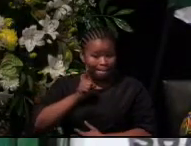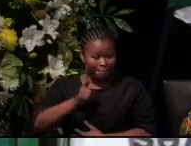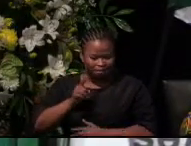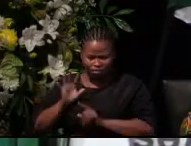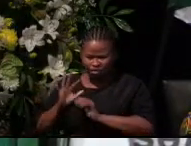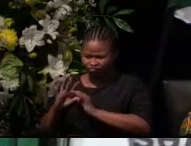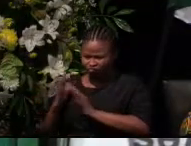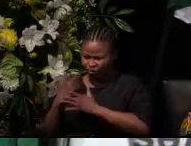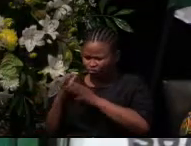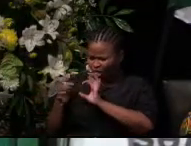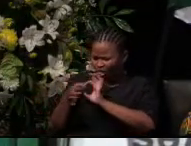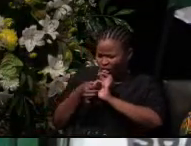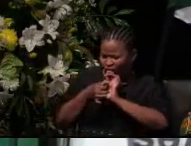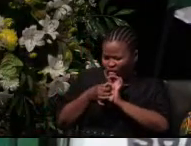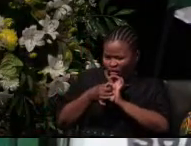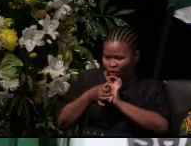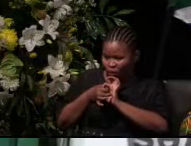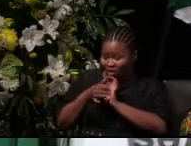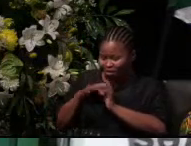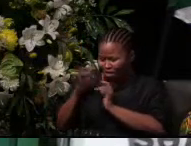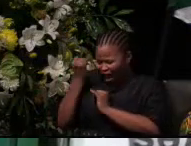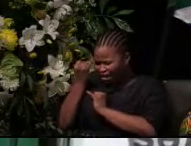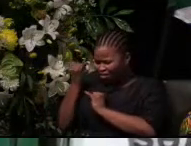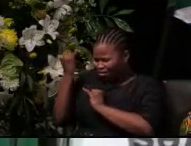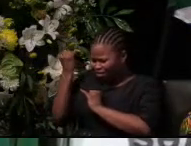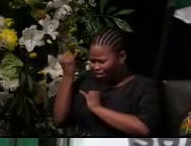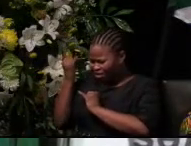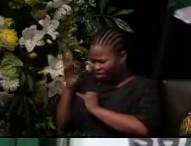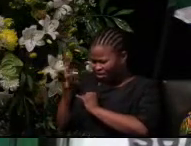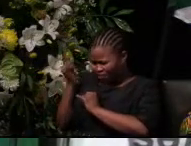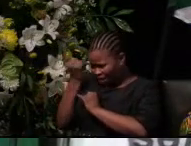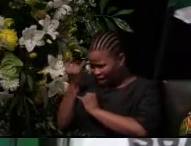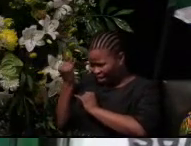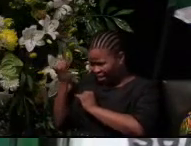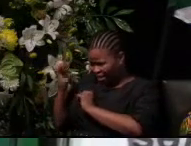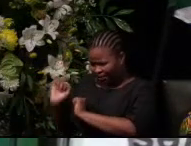familiarize themselves with his ideas